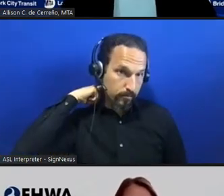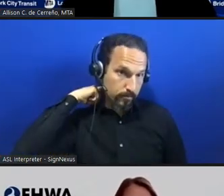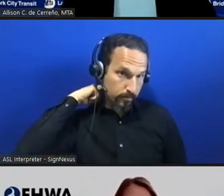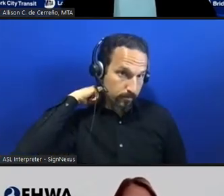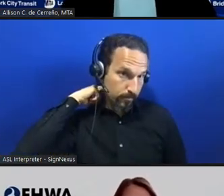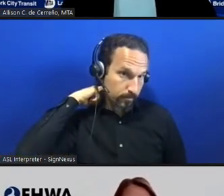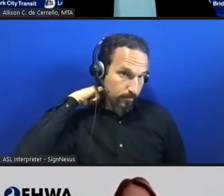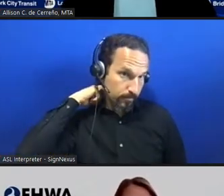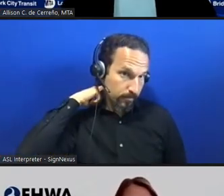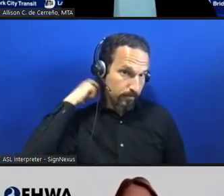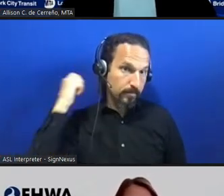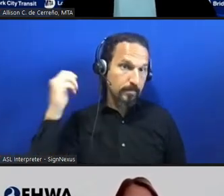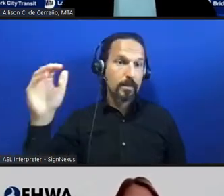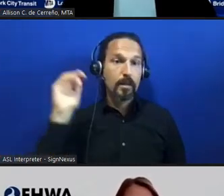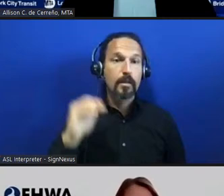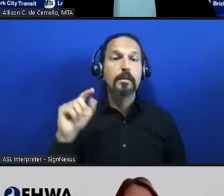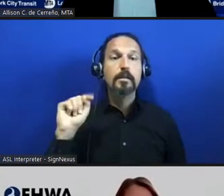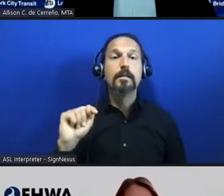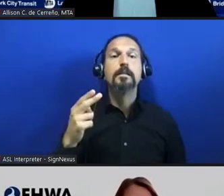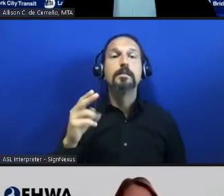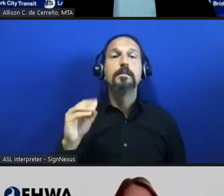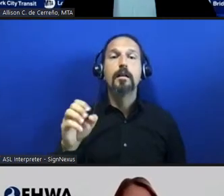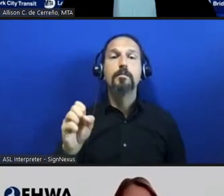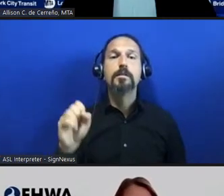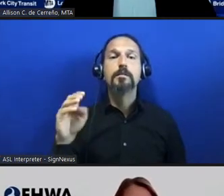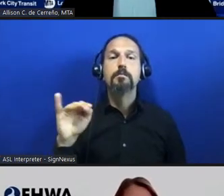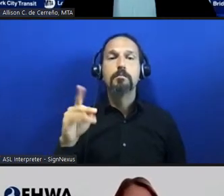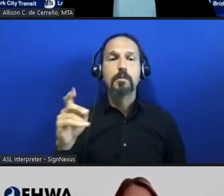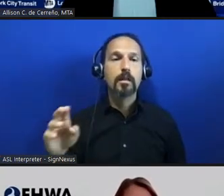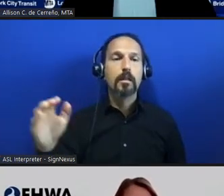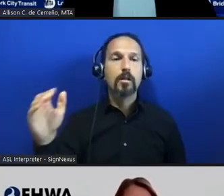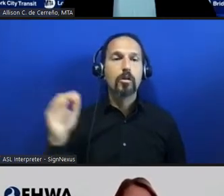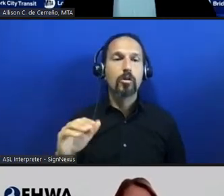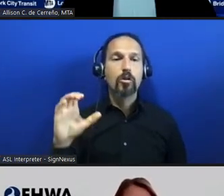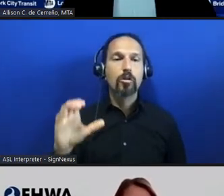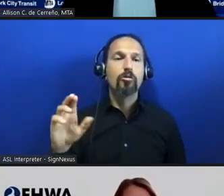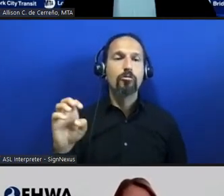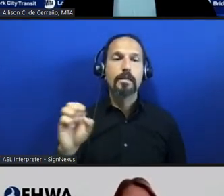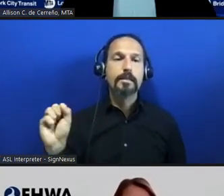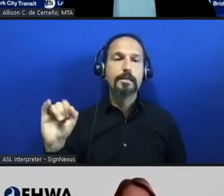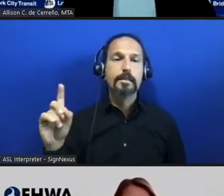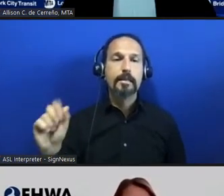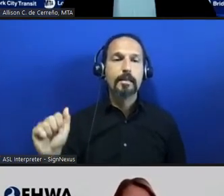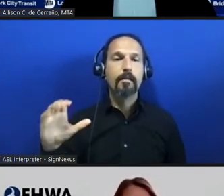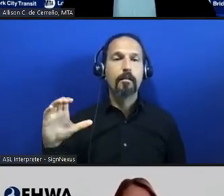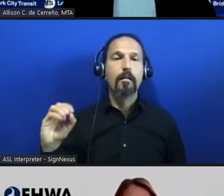our next speaker is Thomas Miller followed by Christina Connolly